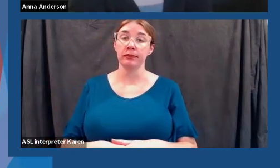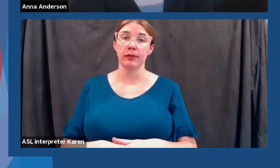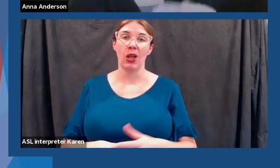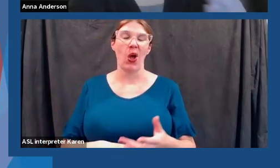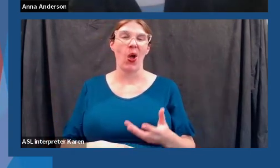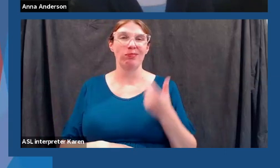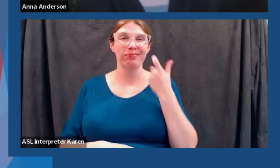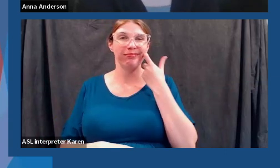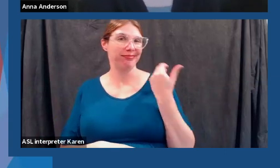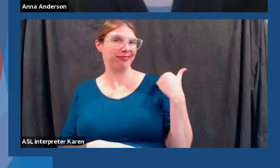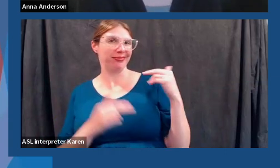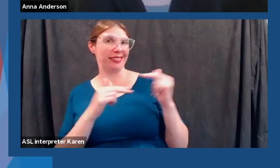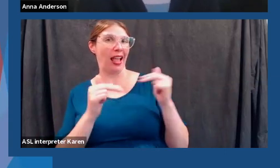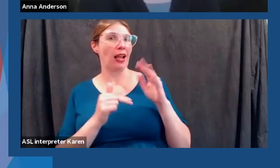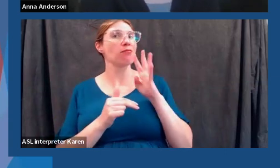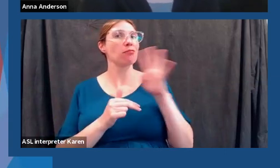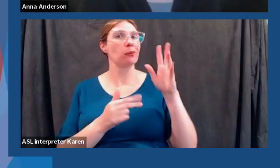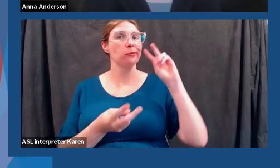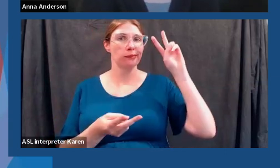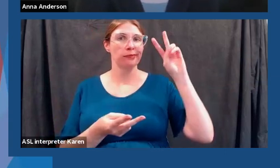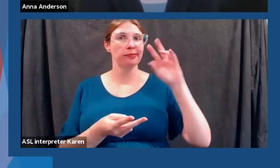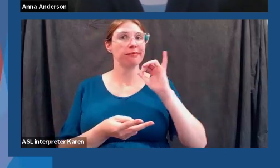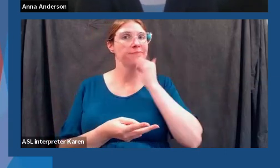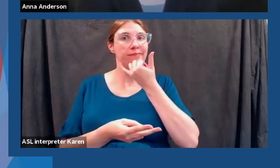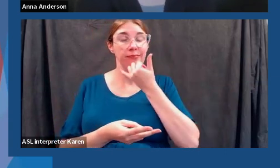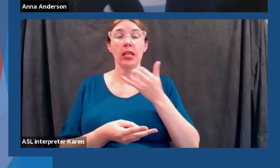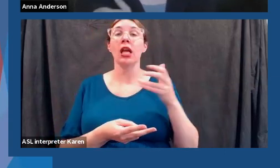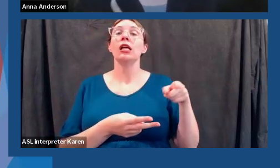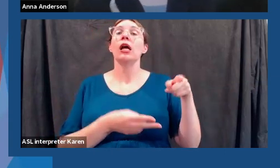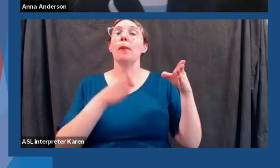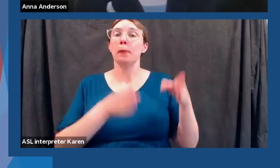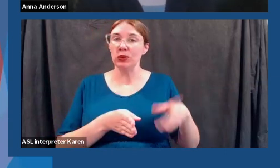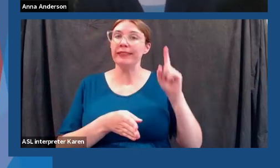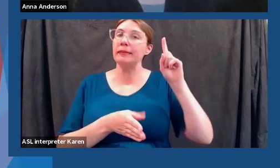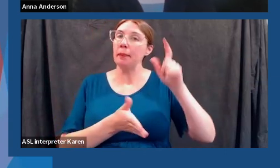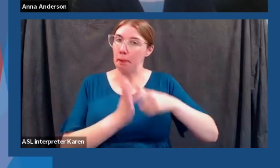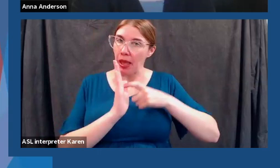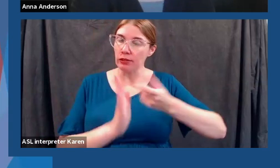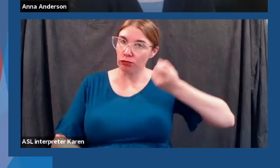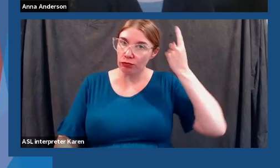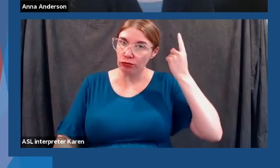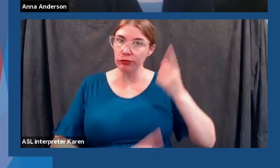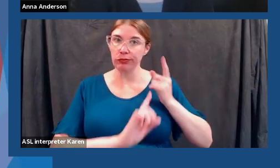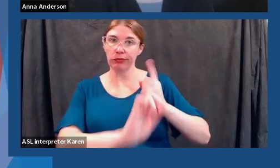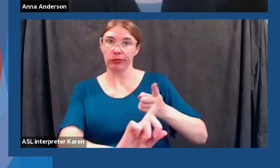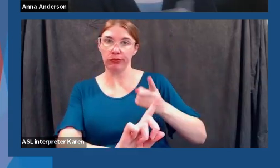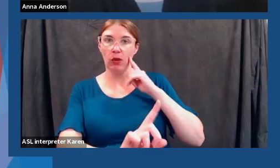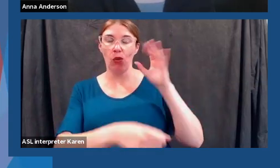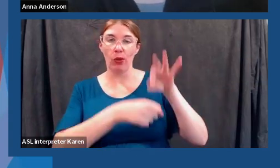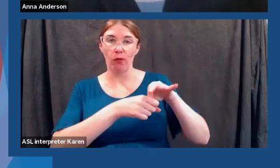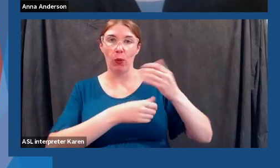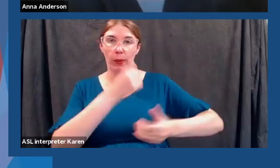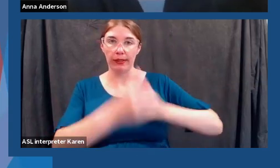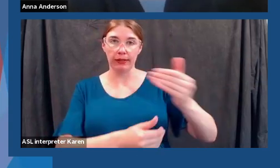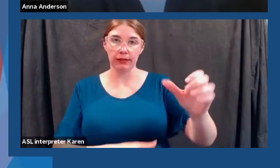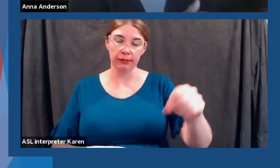last slide. So somebody does need to be capable of understanding the objective of the electoral process. So understanding that we